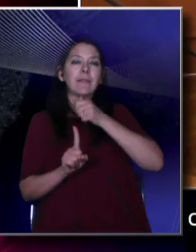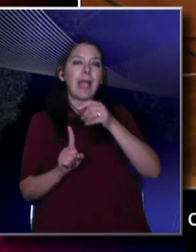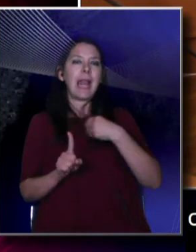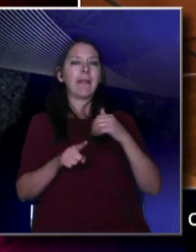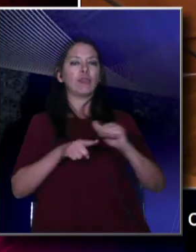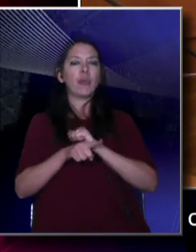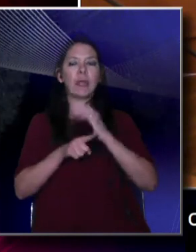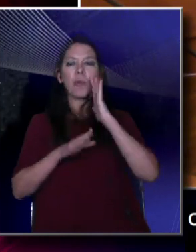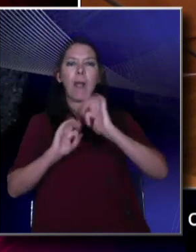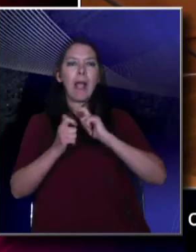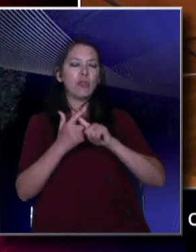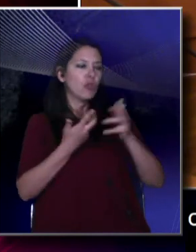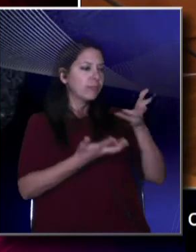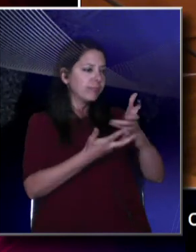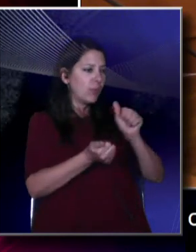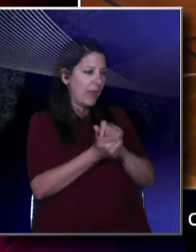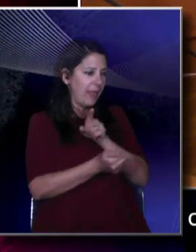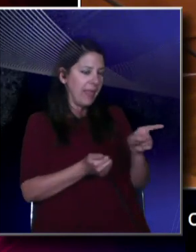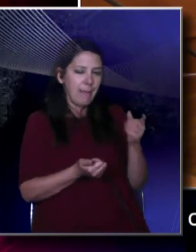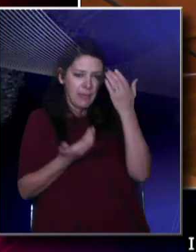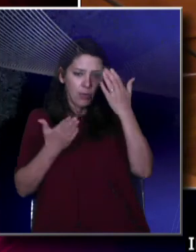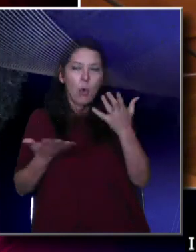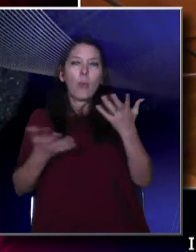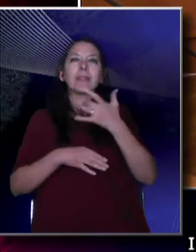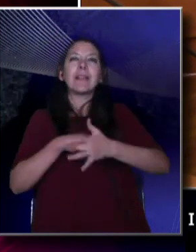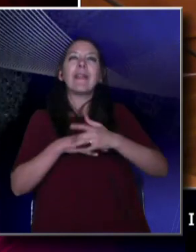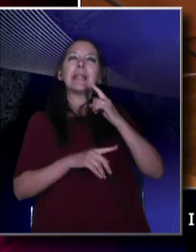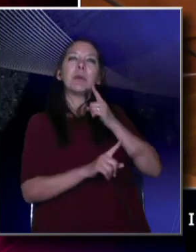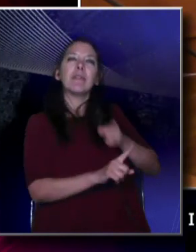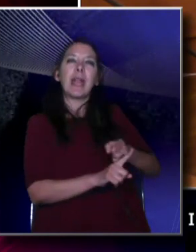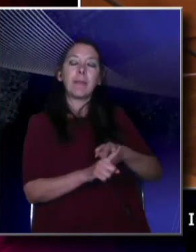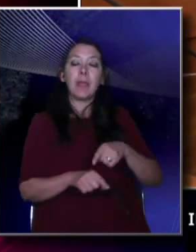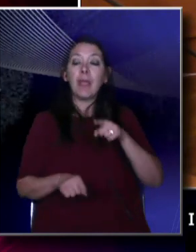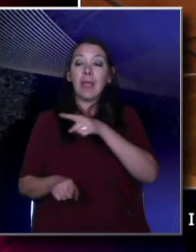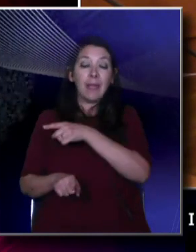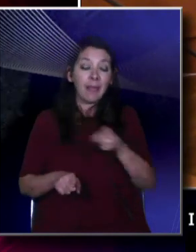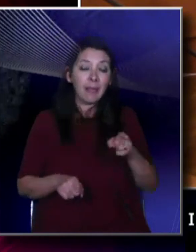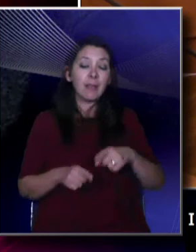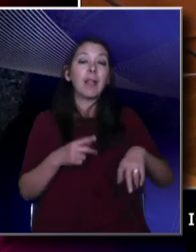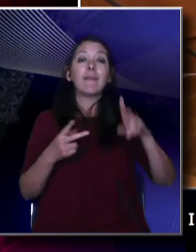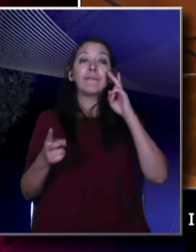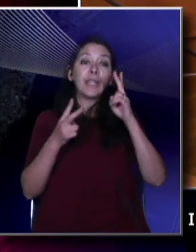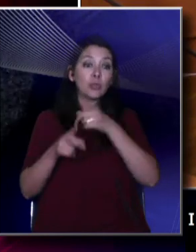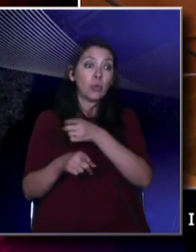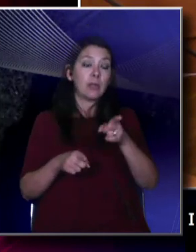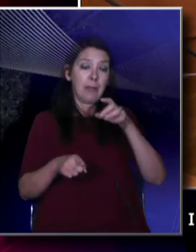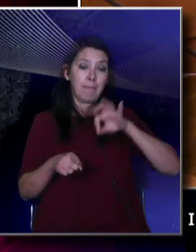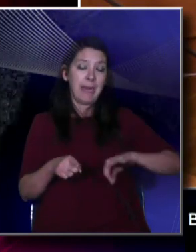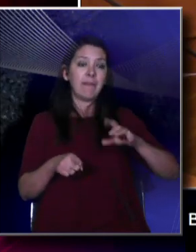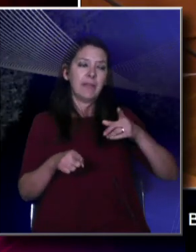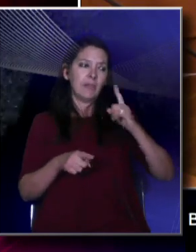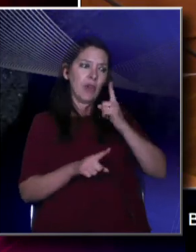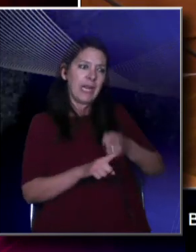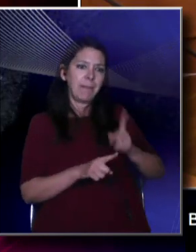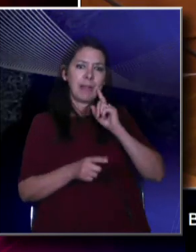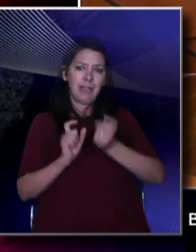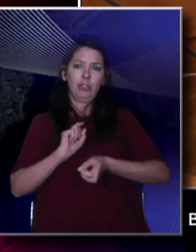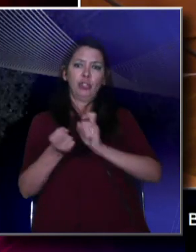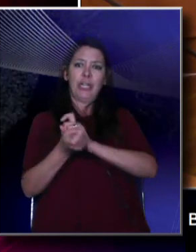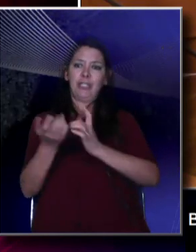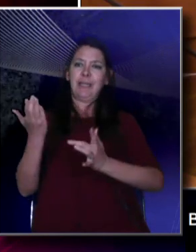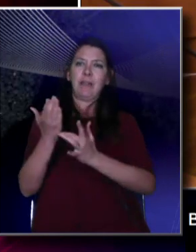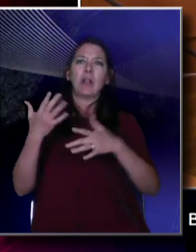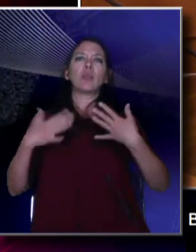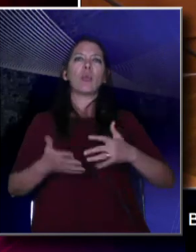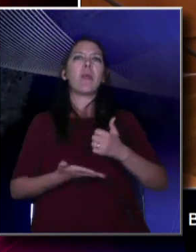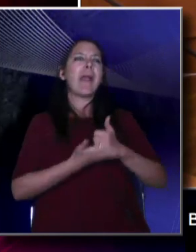with children what was available. Visual impairment has been substantially benefited overall because of changes in technology and given the blind a new